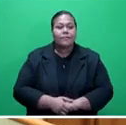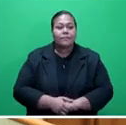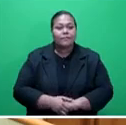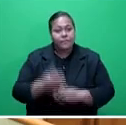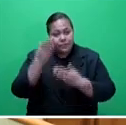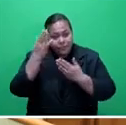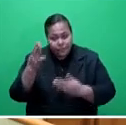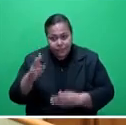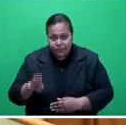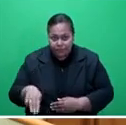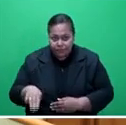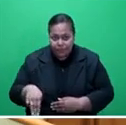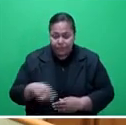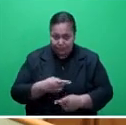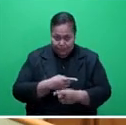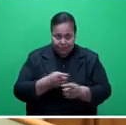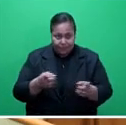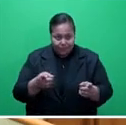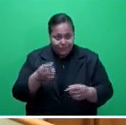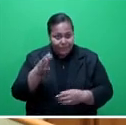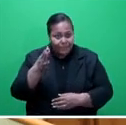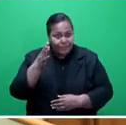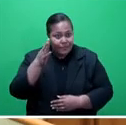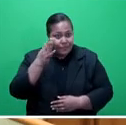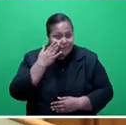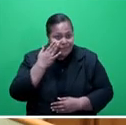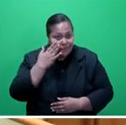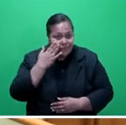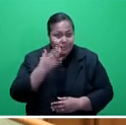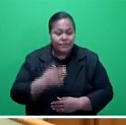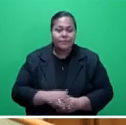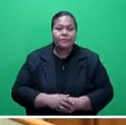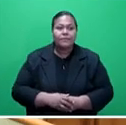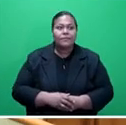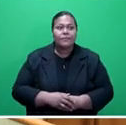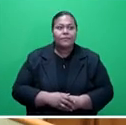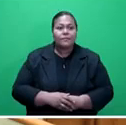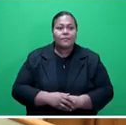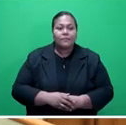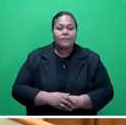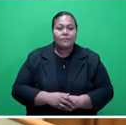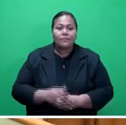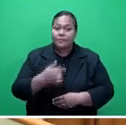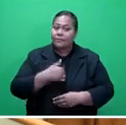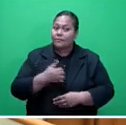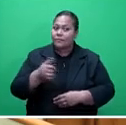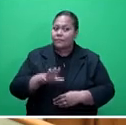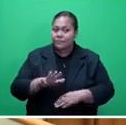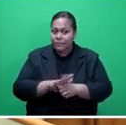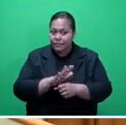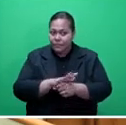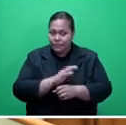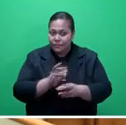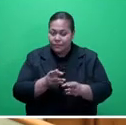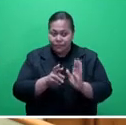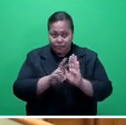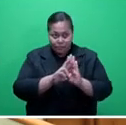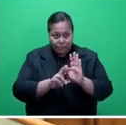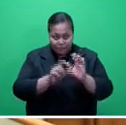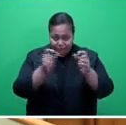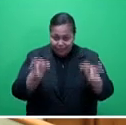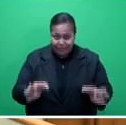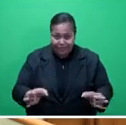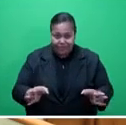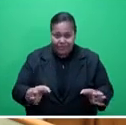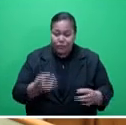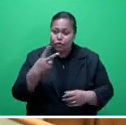Honourable members, as you are aware, I had made the ruling on 26 March